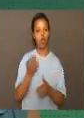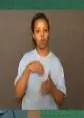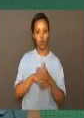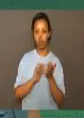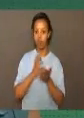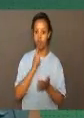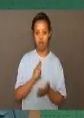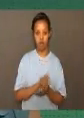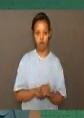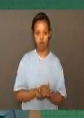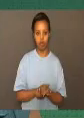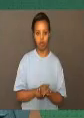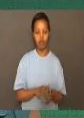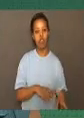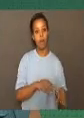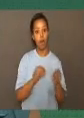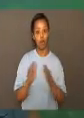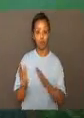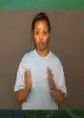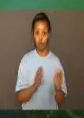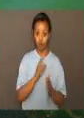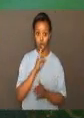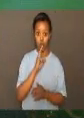Students, are you ready to begin?